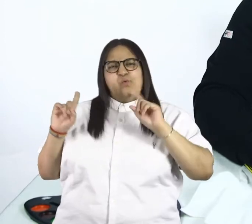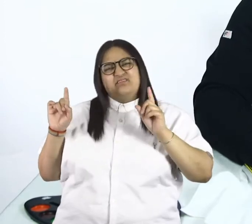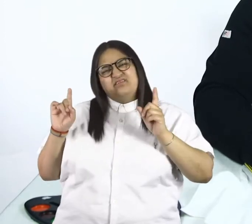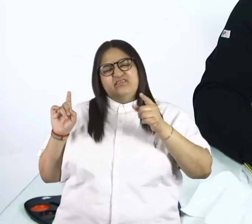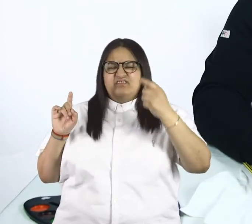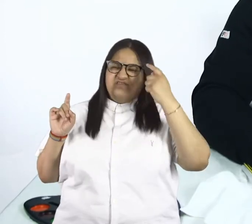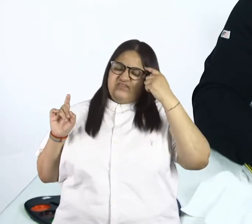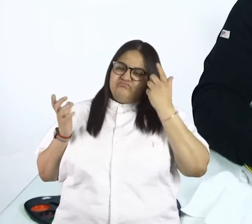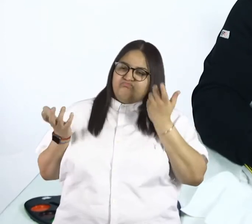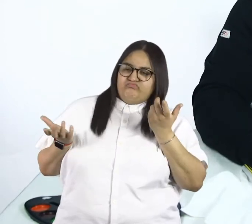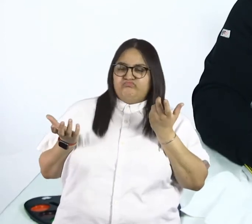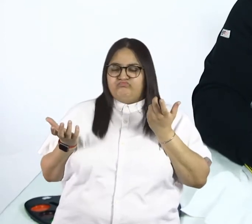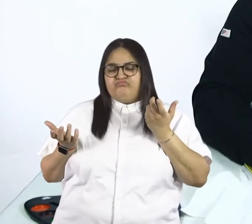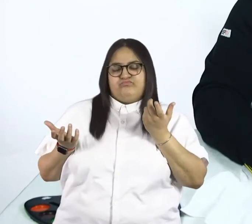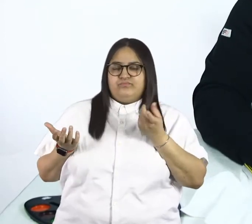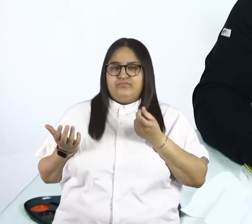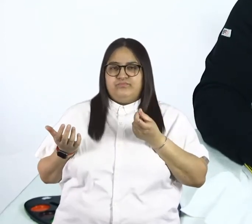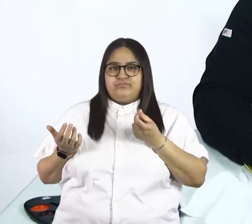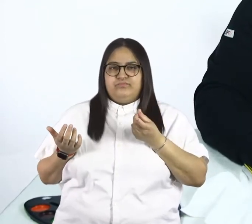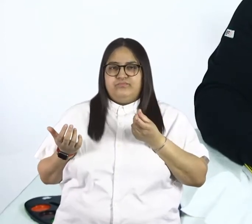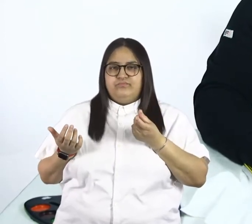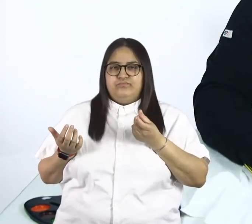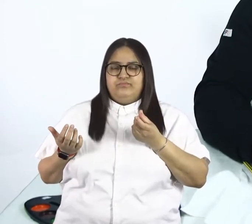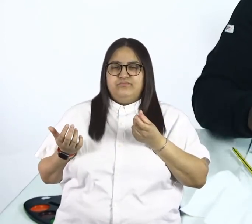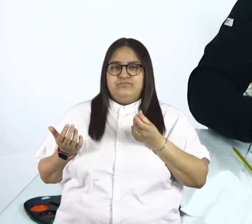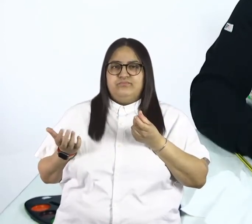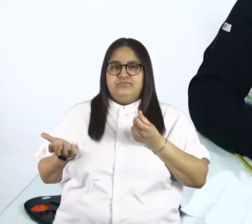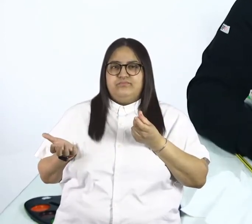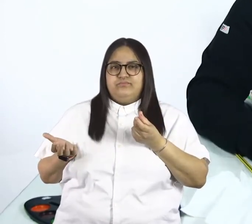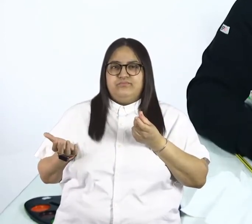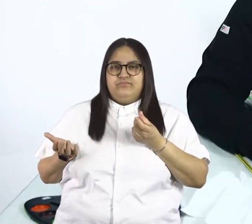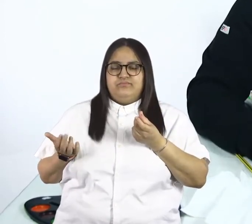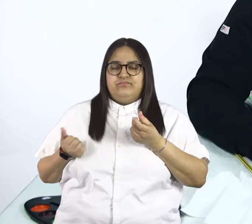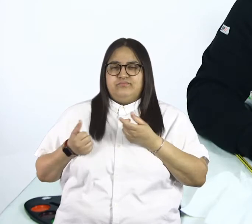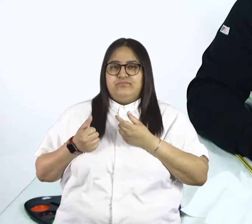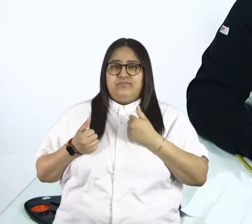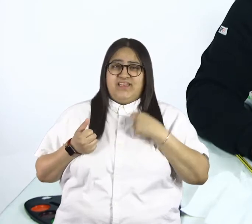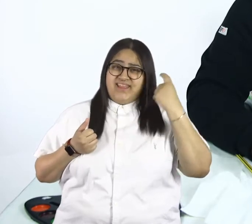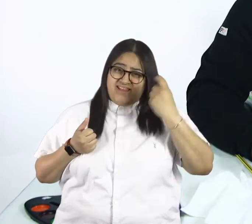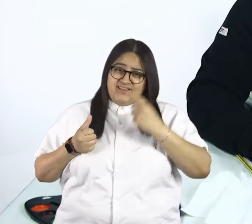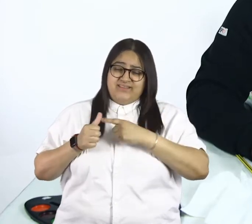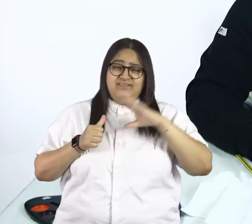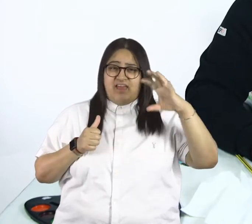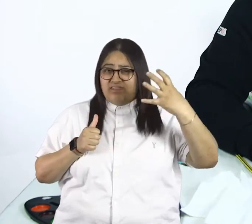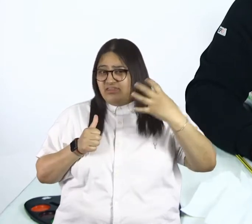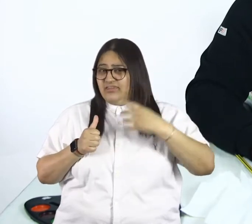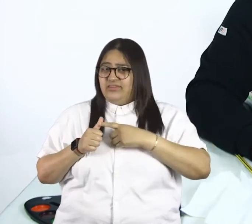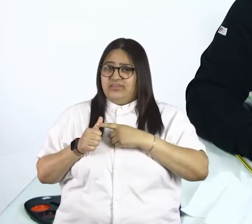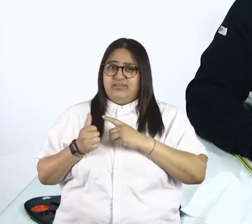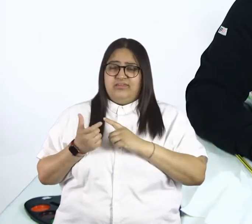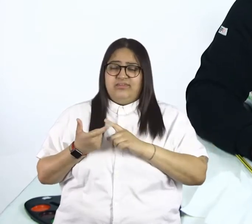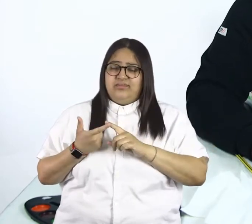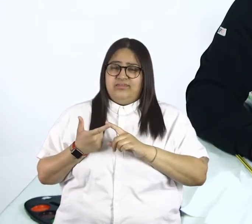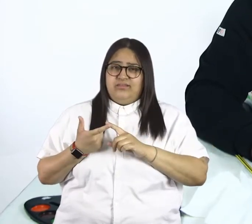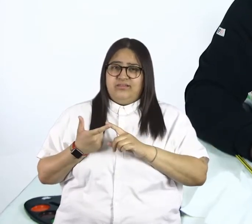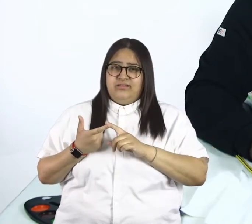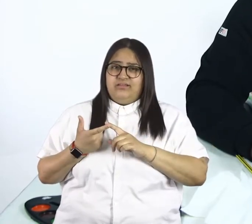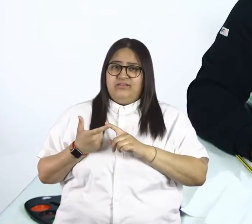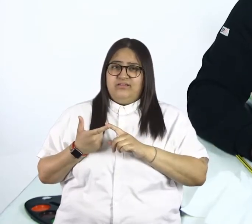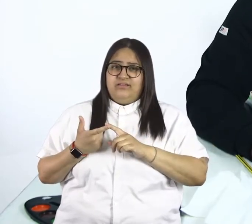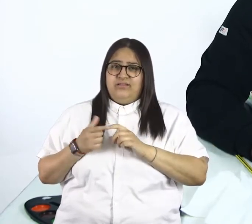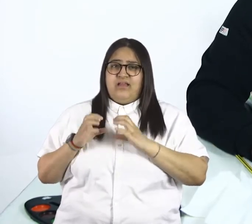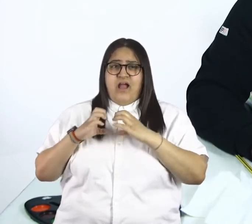what are the kind of things you think about when you think about a festival? I think about the sun. I think about